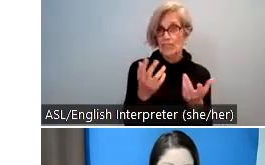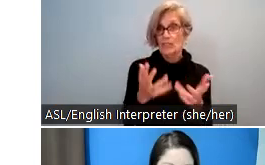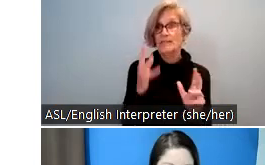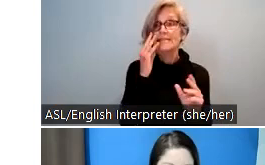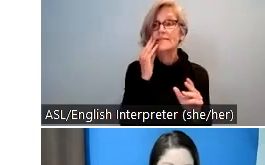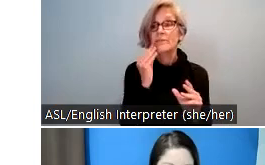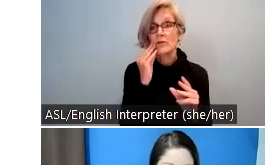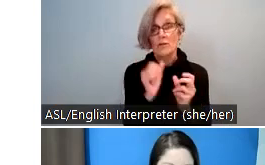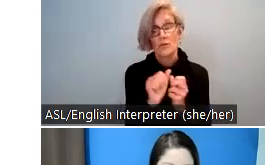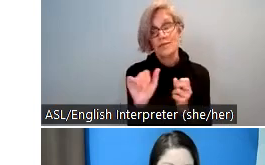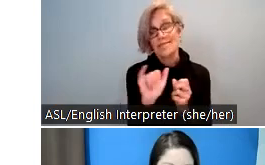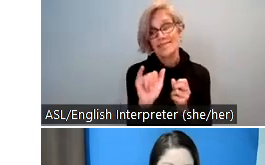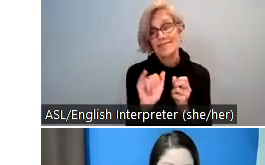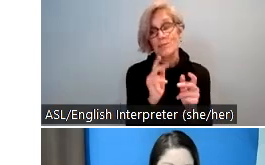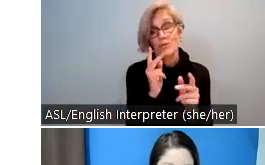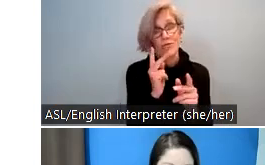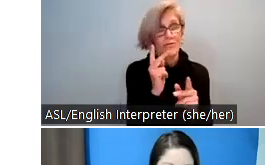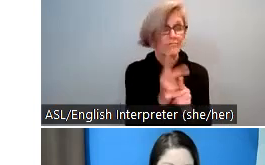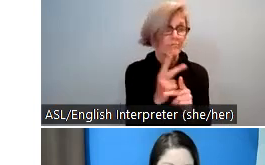and implementation strategy.